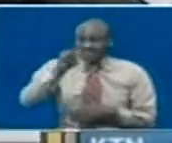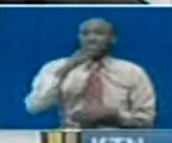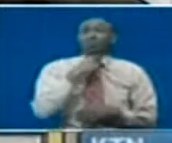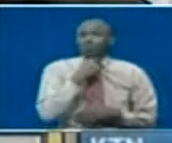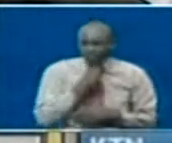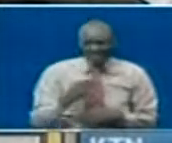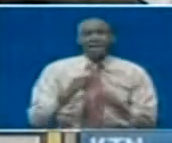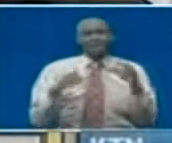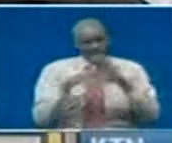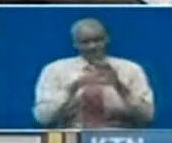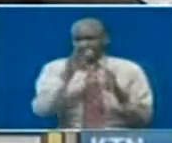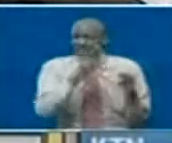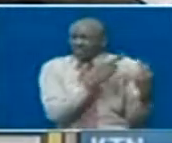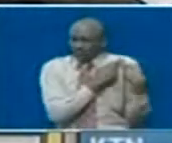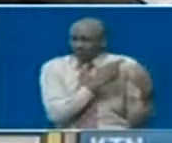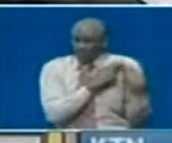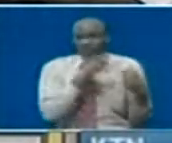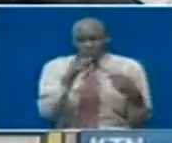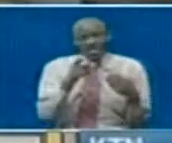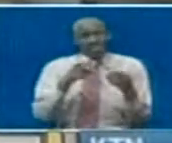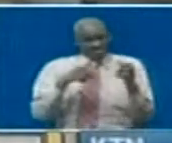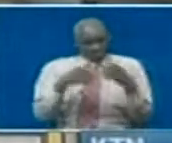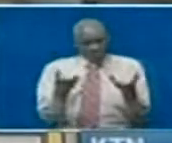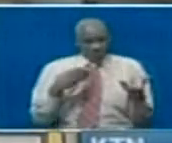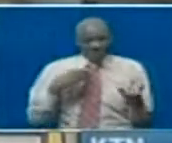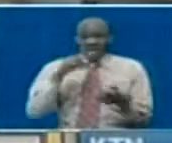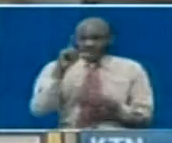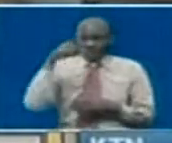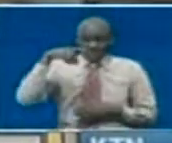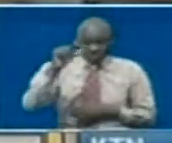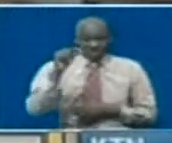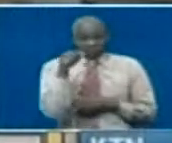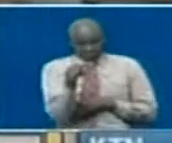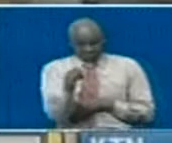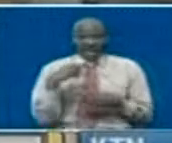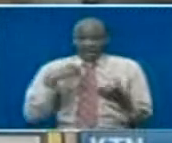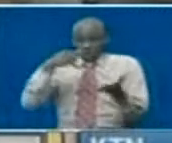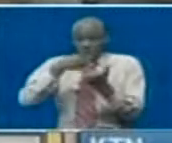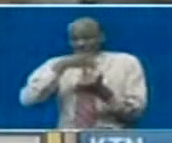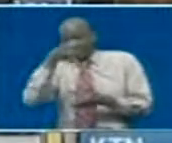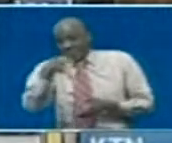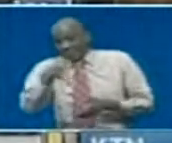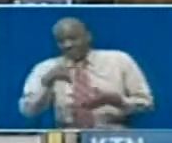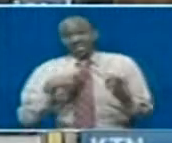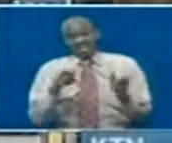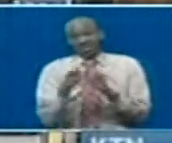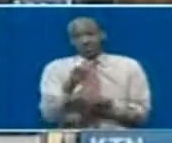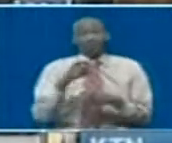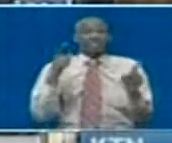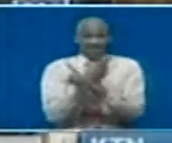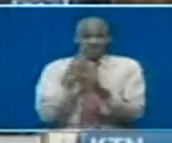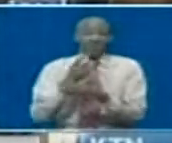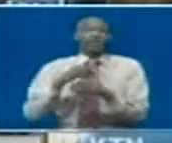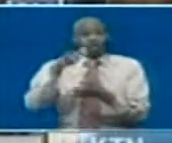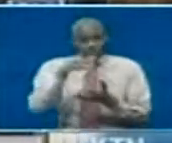members cannot take responsibility for the integrity of the LPG cylinders and the content that is stocked in majority of